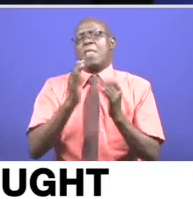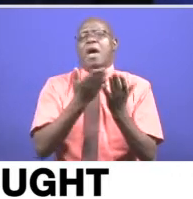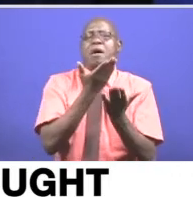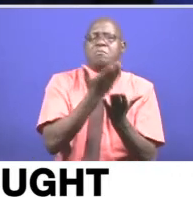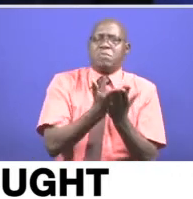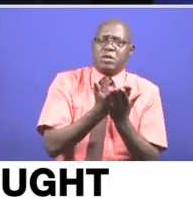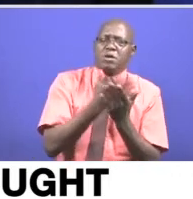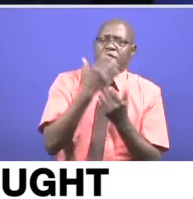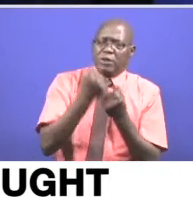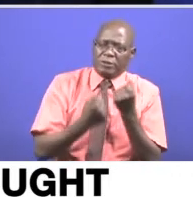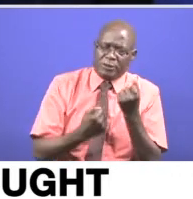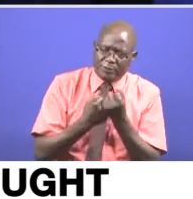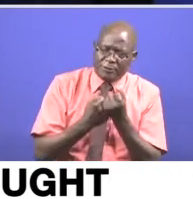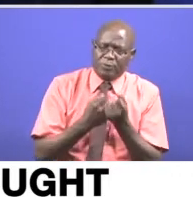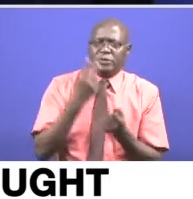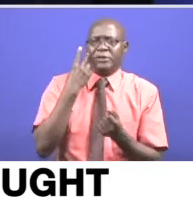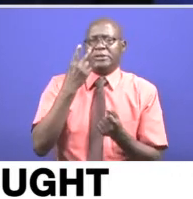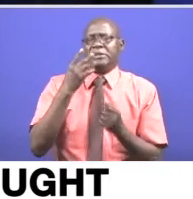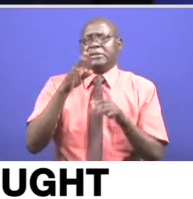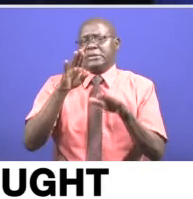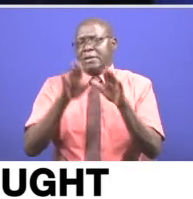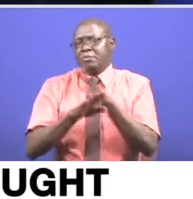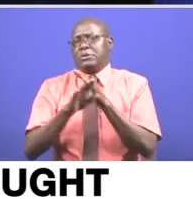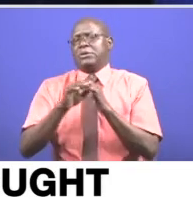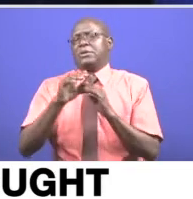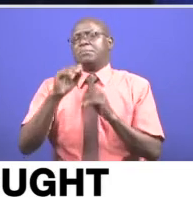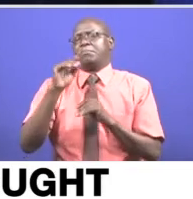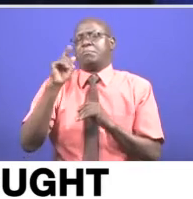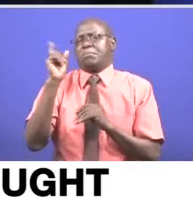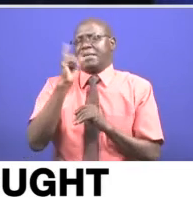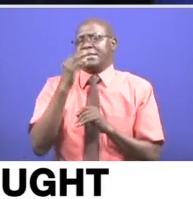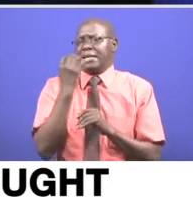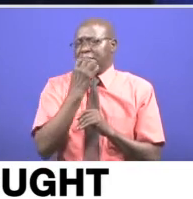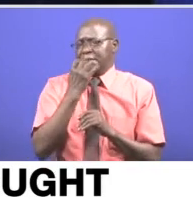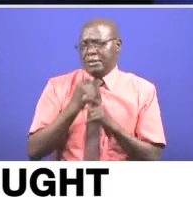assistance. We've seen Deputy President Rigathi Gachagua doing that.